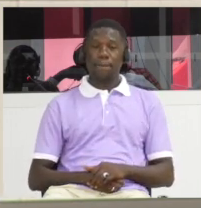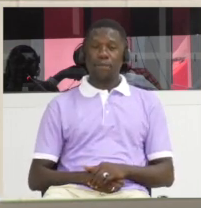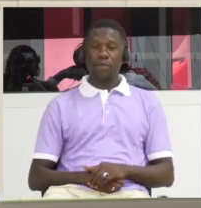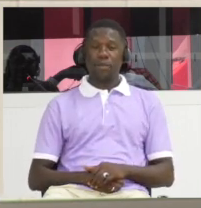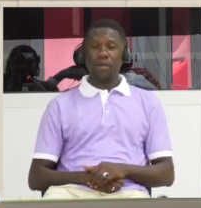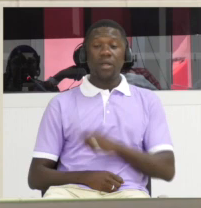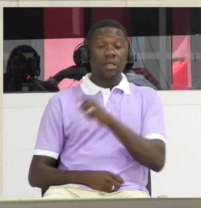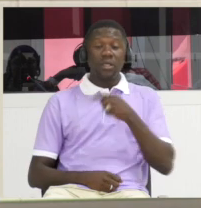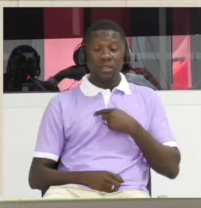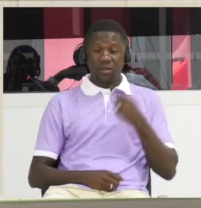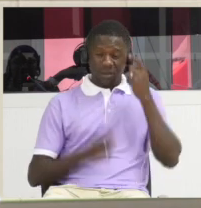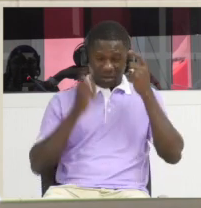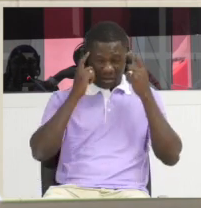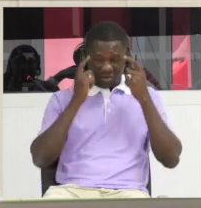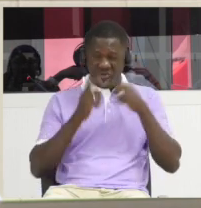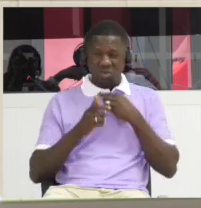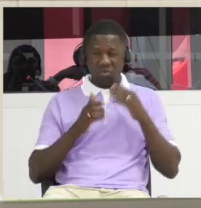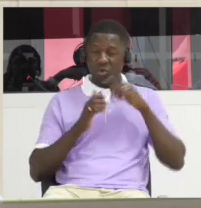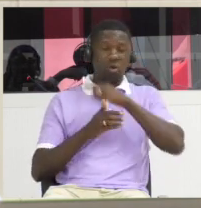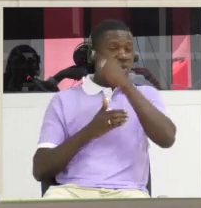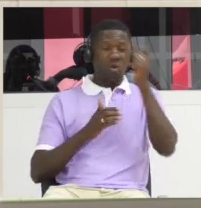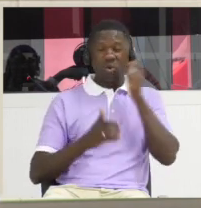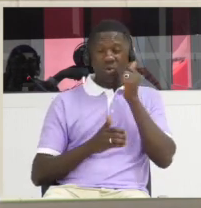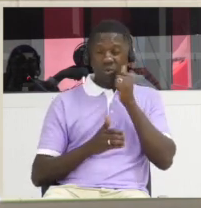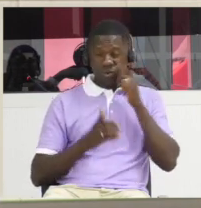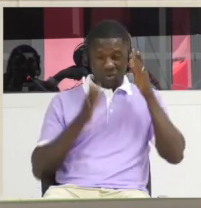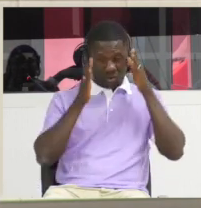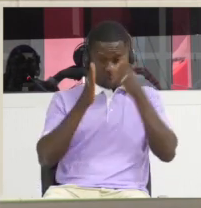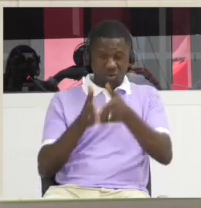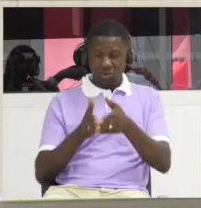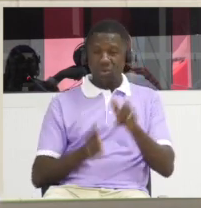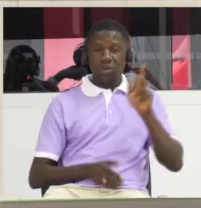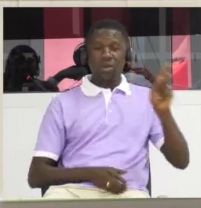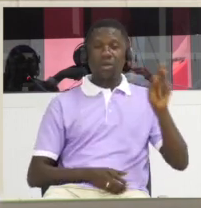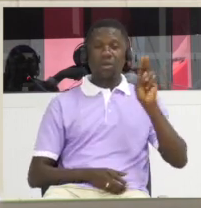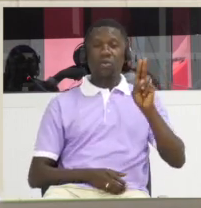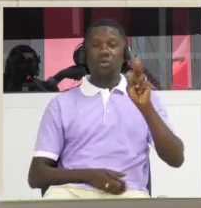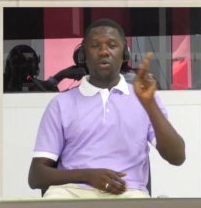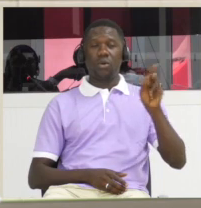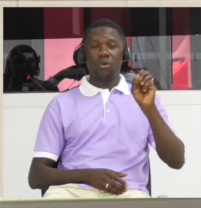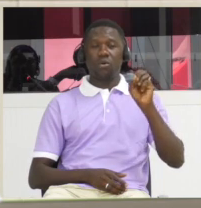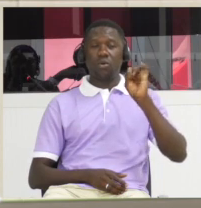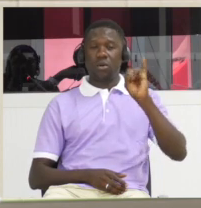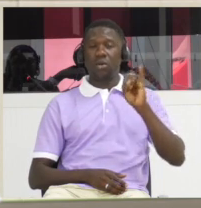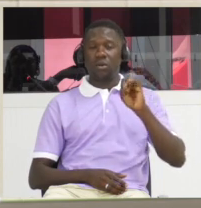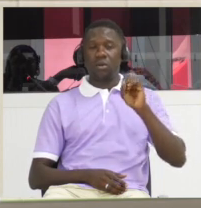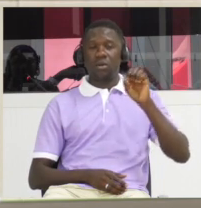his analysis was always on Kukoi Samasanya and not the